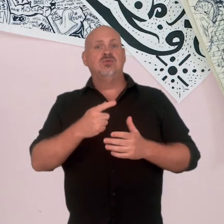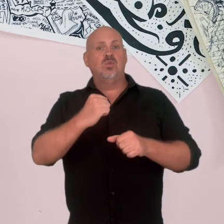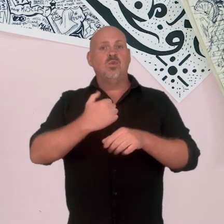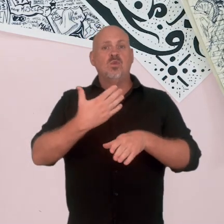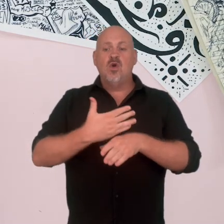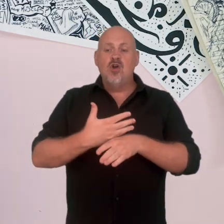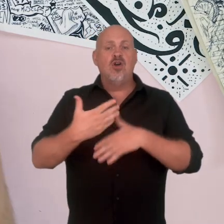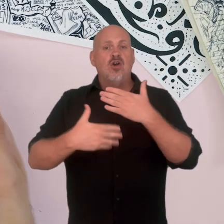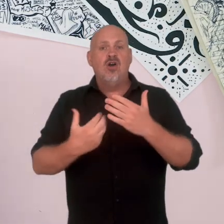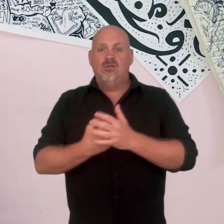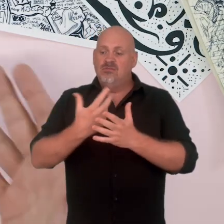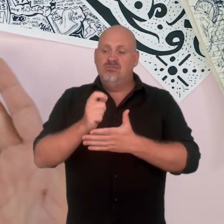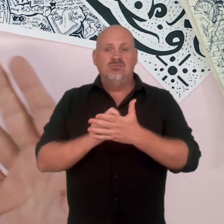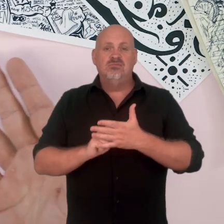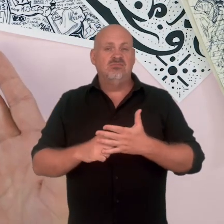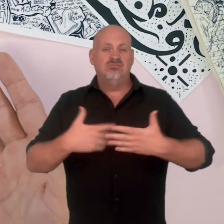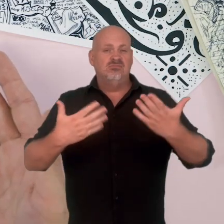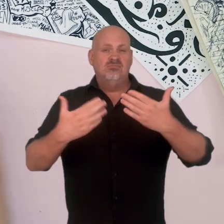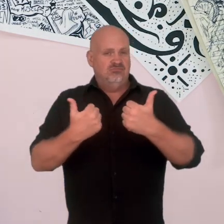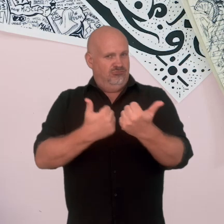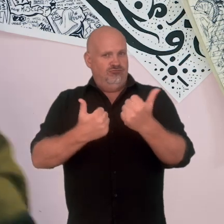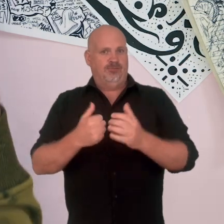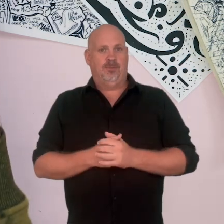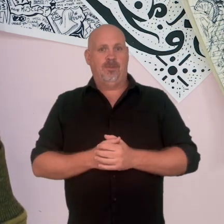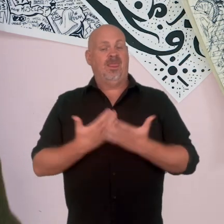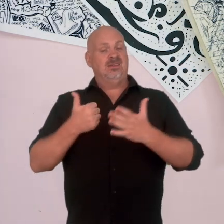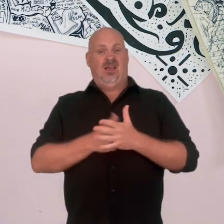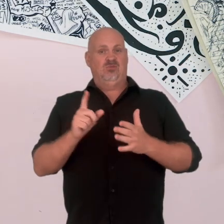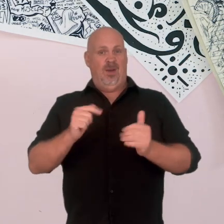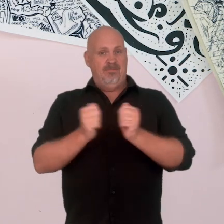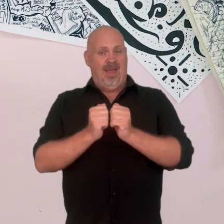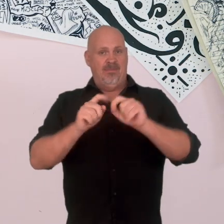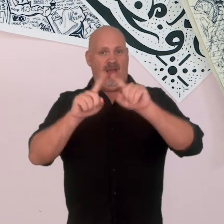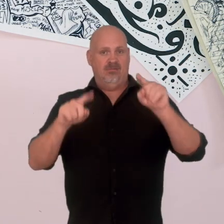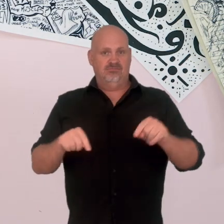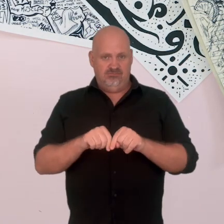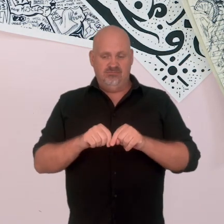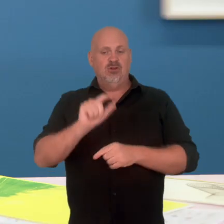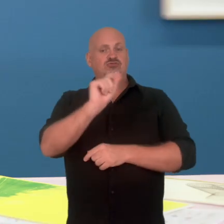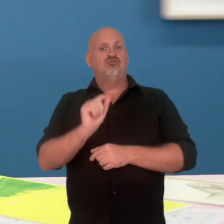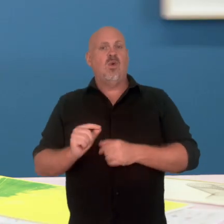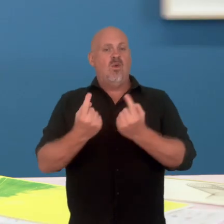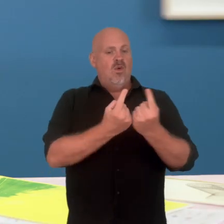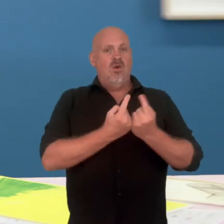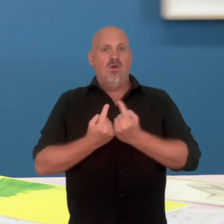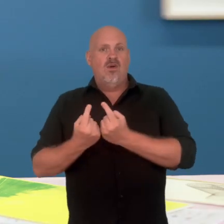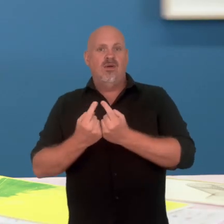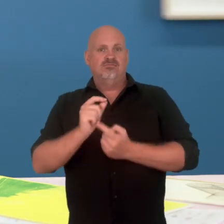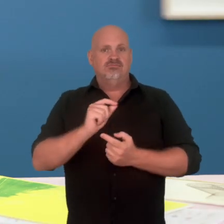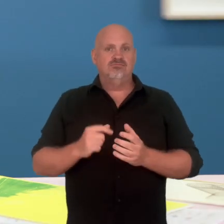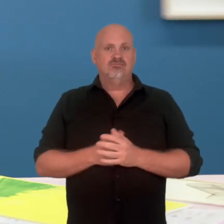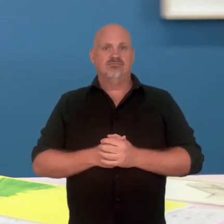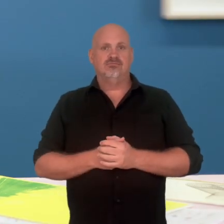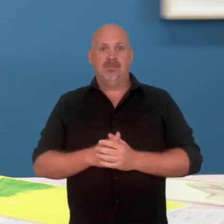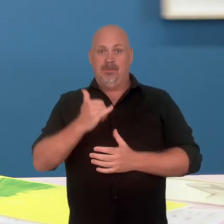so to start off, we have a blank piece of paper and some drawing materials. This can be quite intimidating. It's still